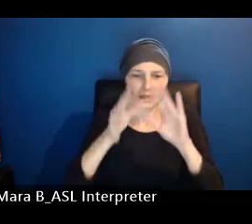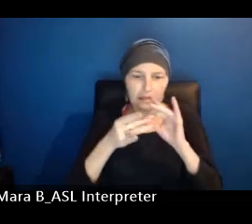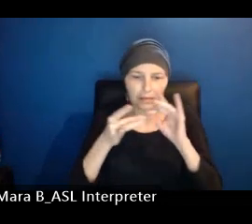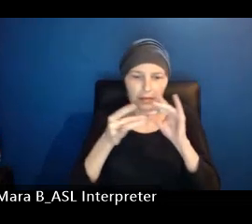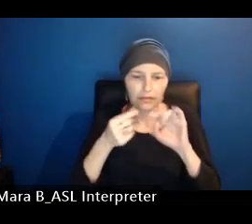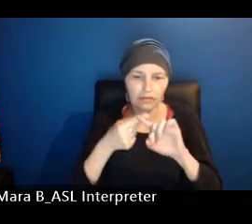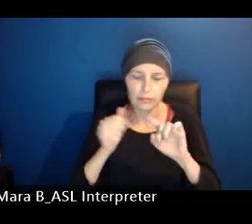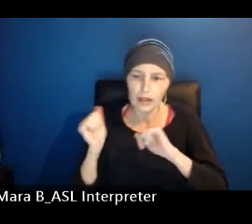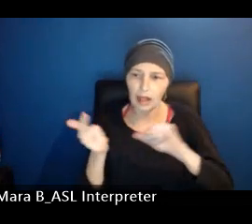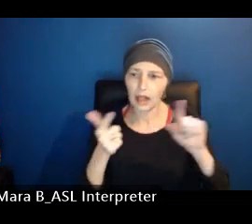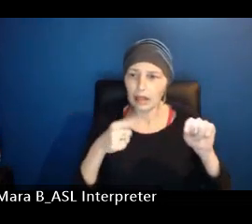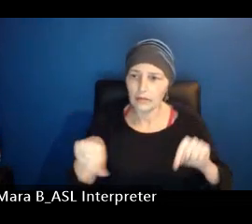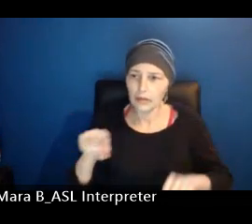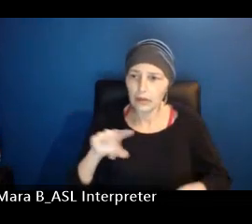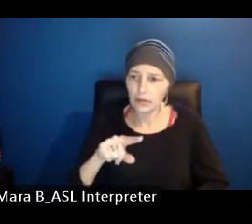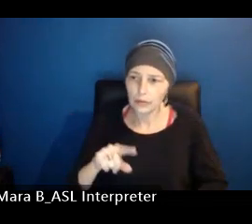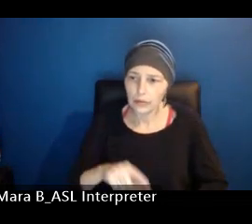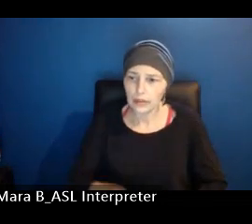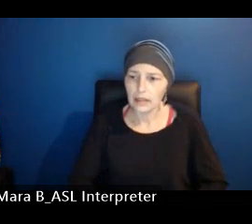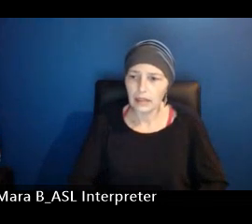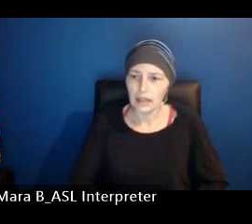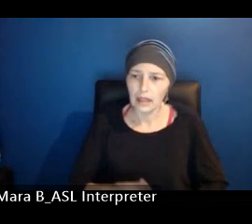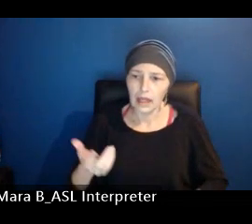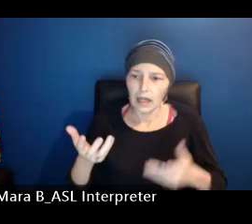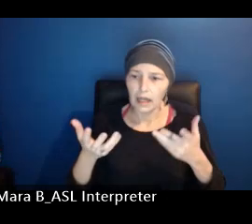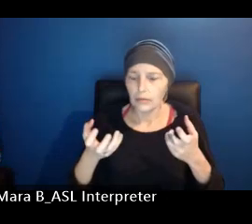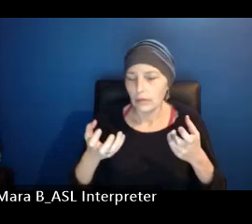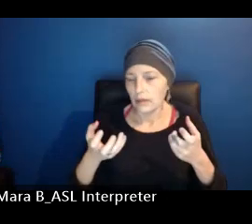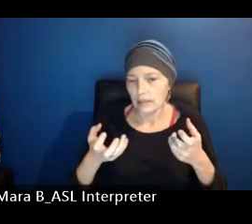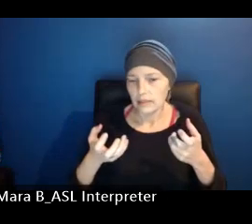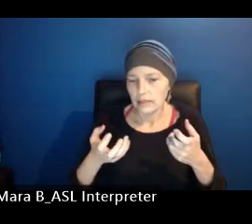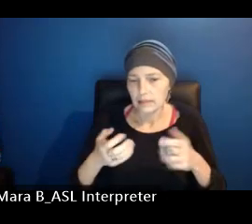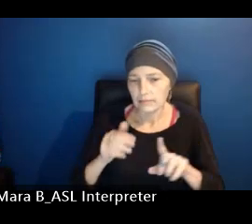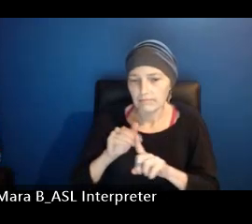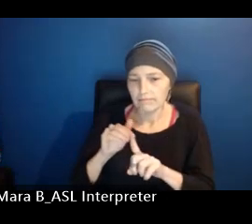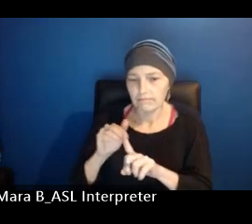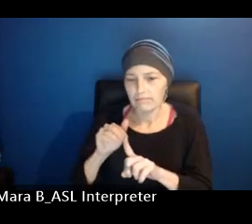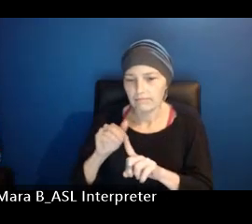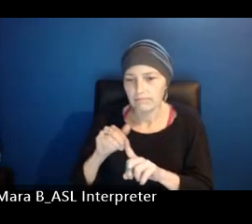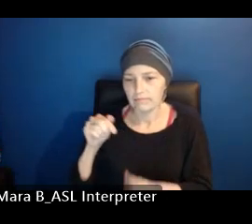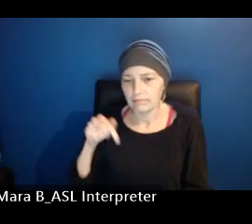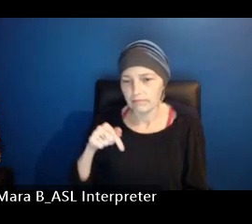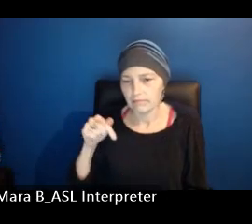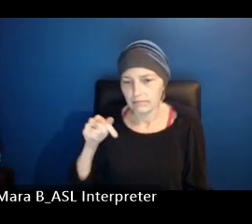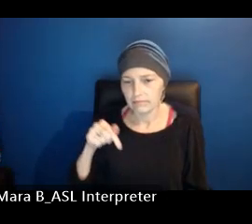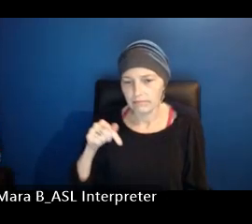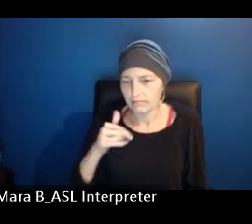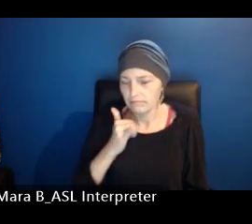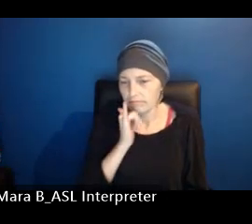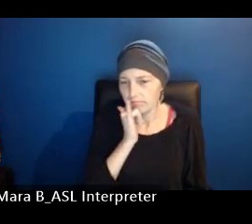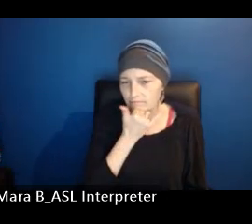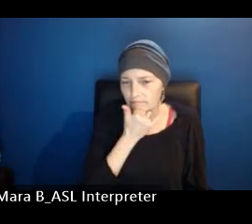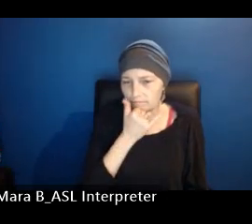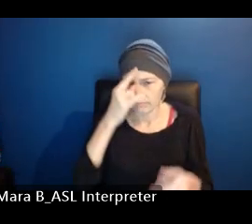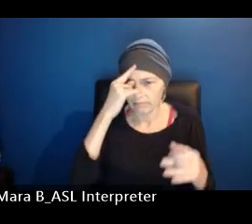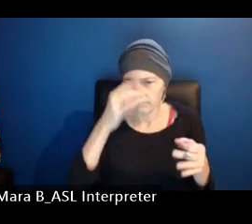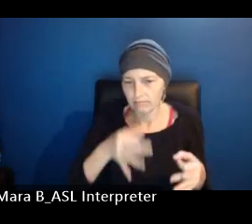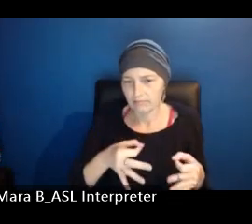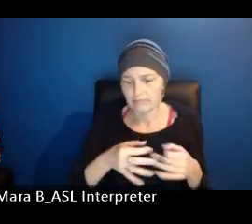everybody. And I just want to throw out my vote that I think this is a totally wrong decision that's being